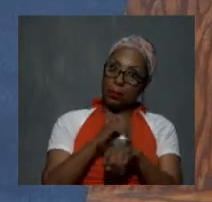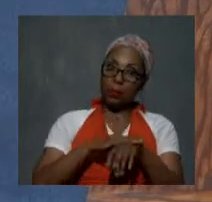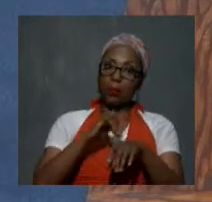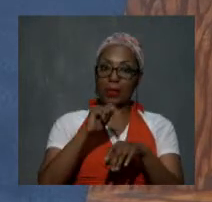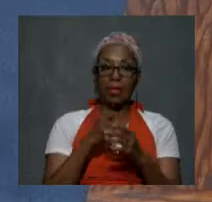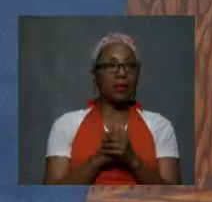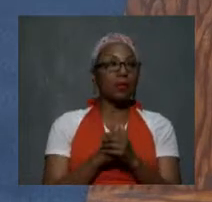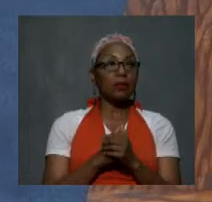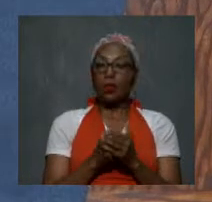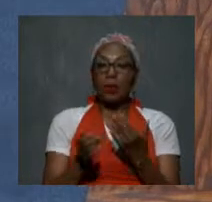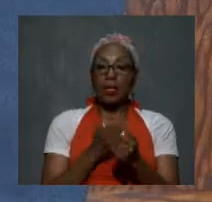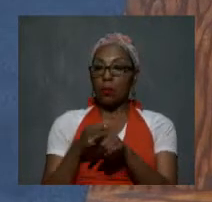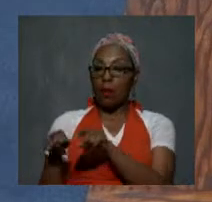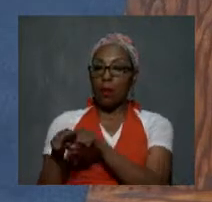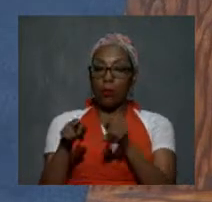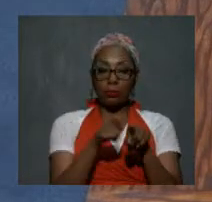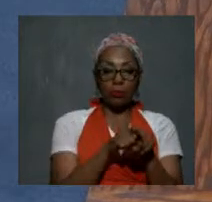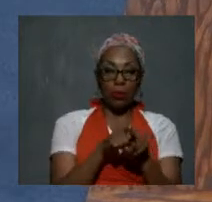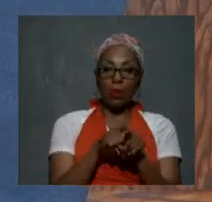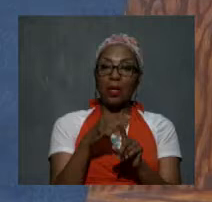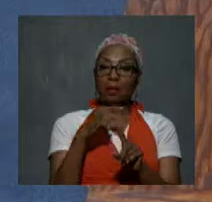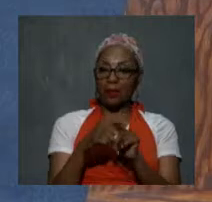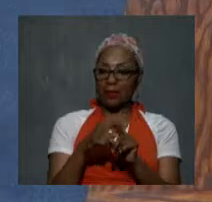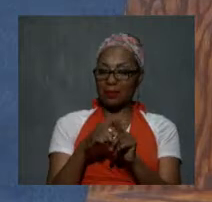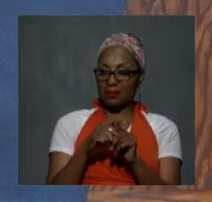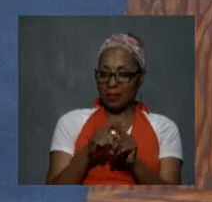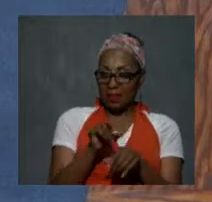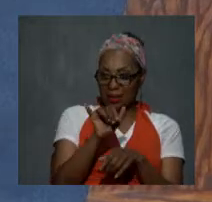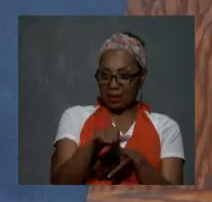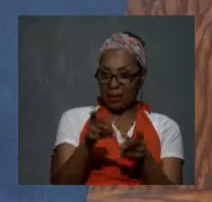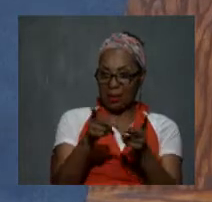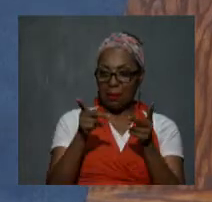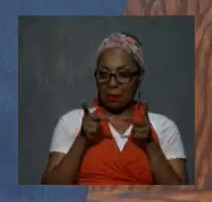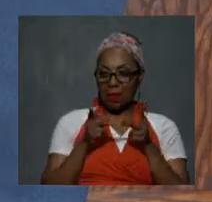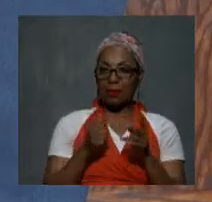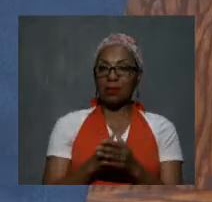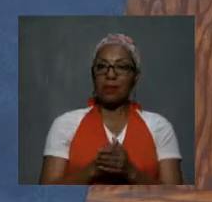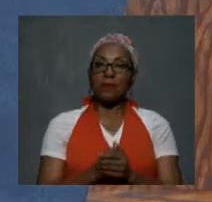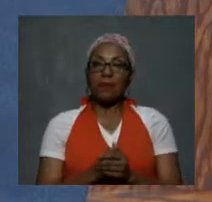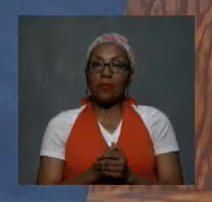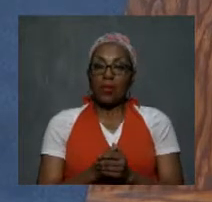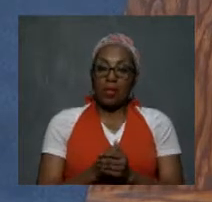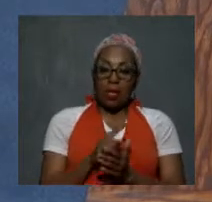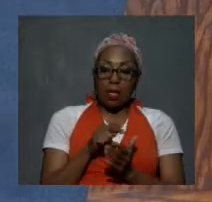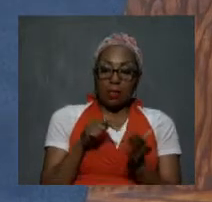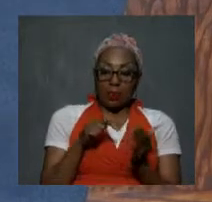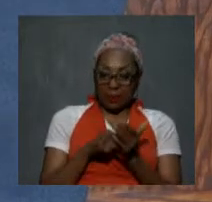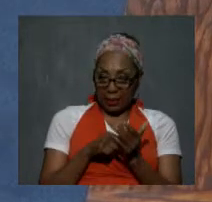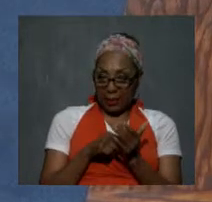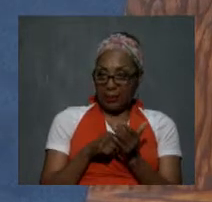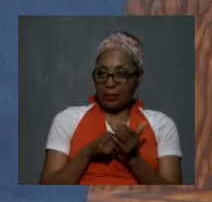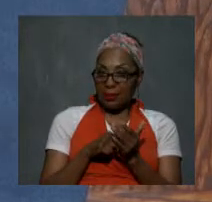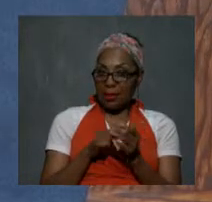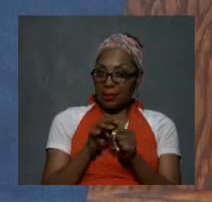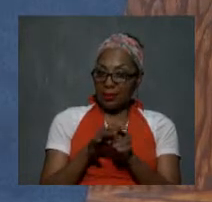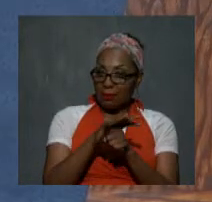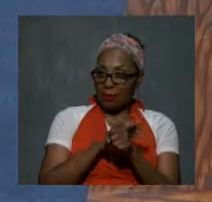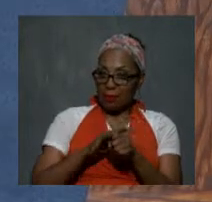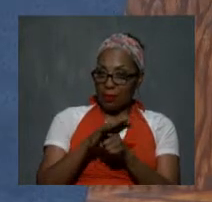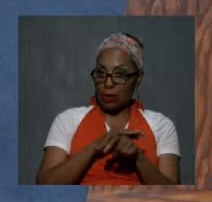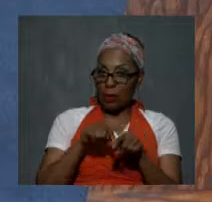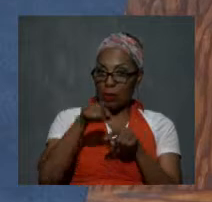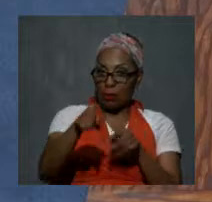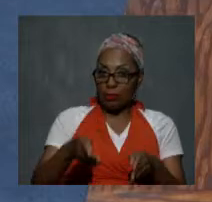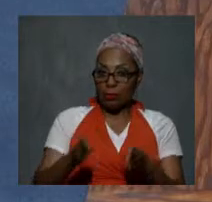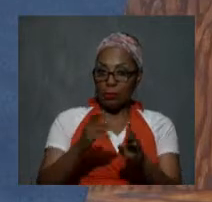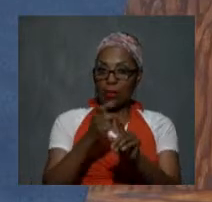trail. There's also at that point where this division is going to be right across the street